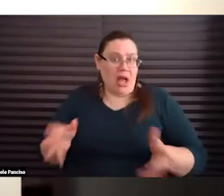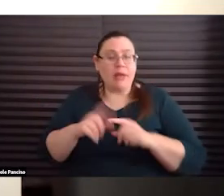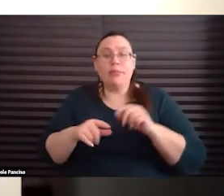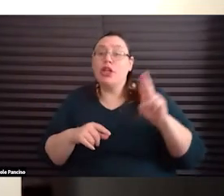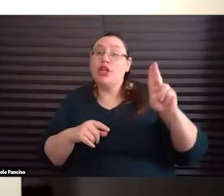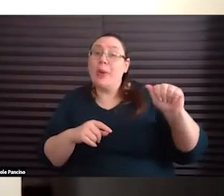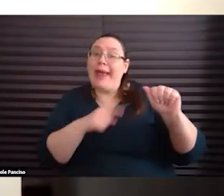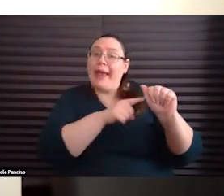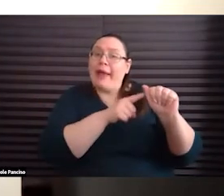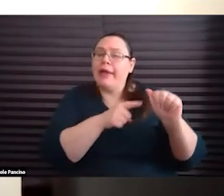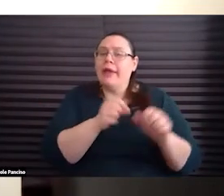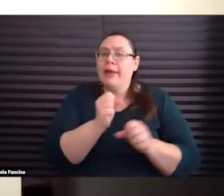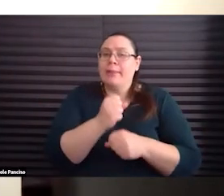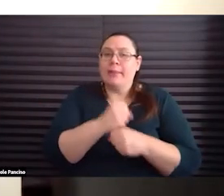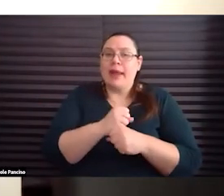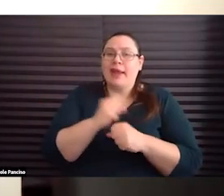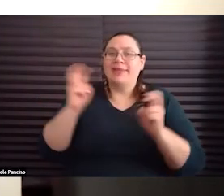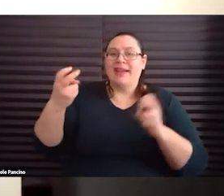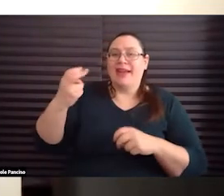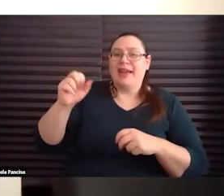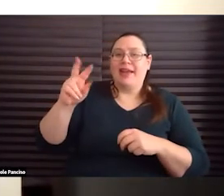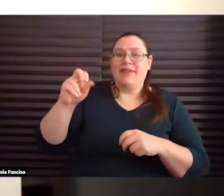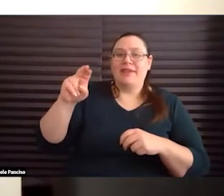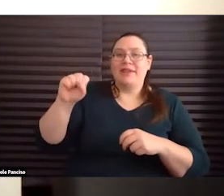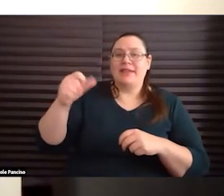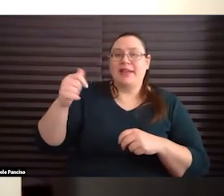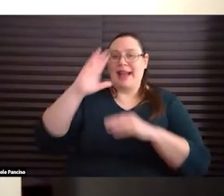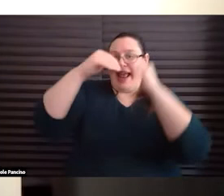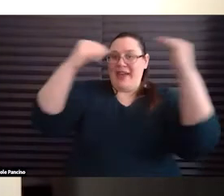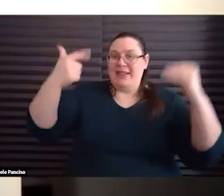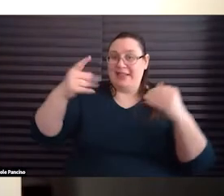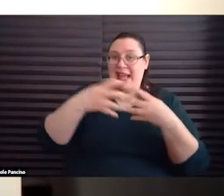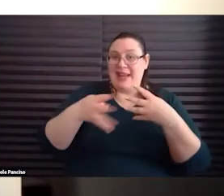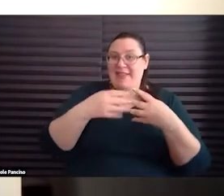made Heaven's Gate several years later, had to sell.